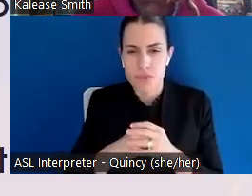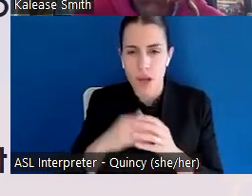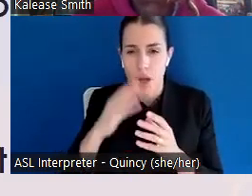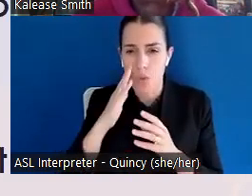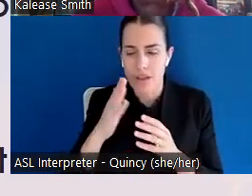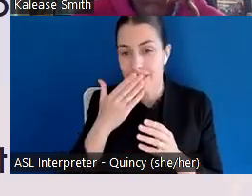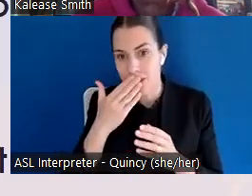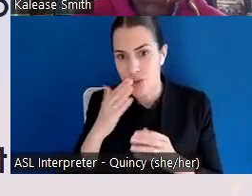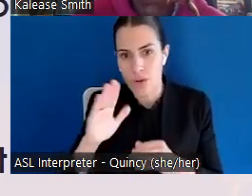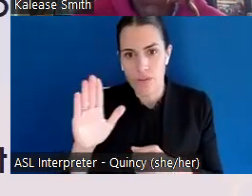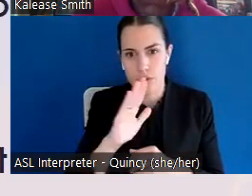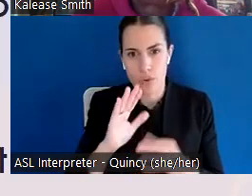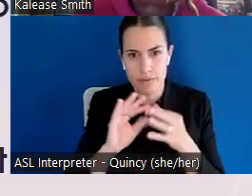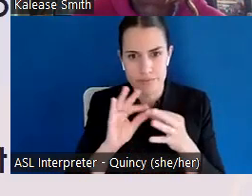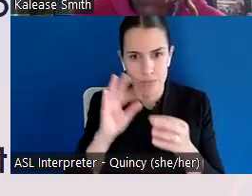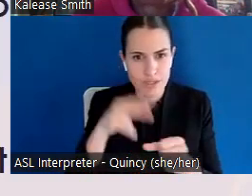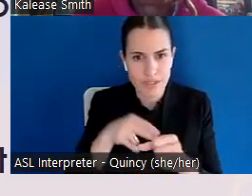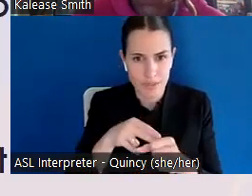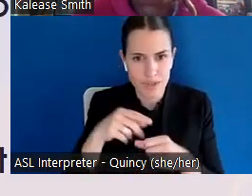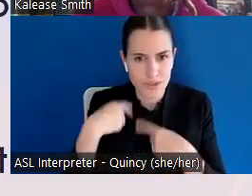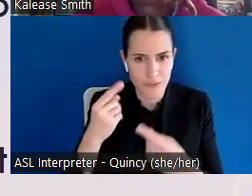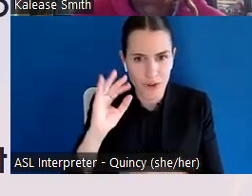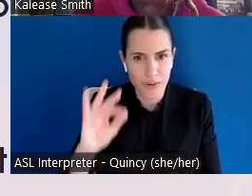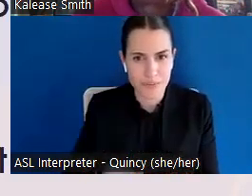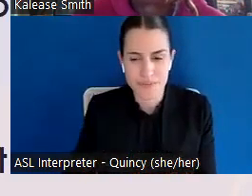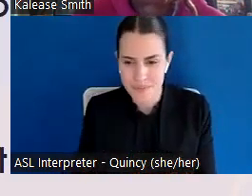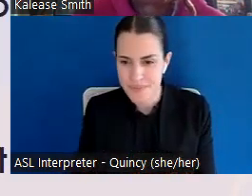you all so much for your participation so far.